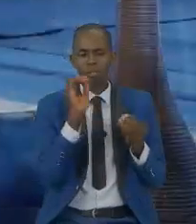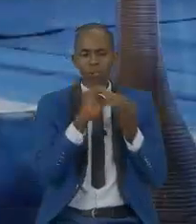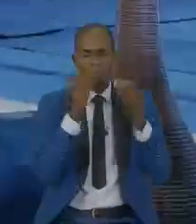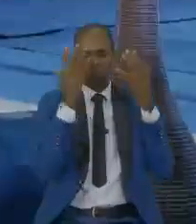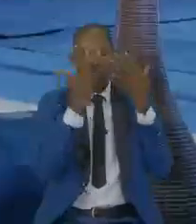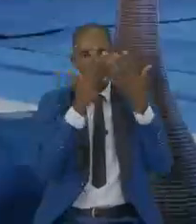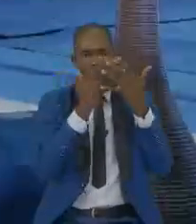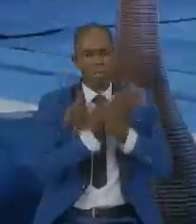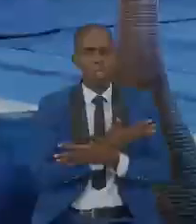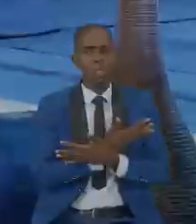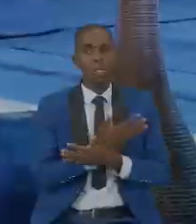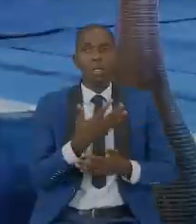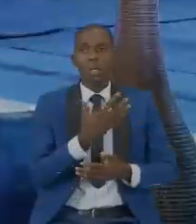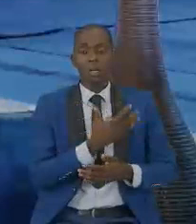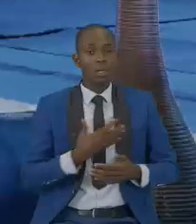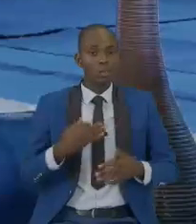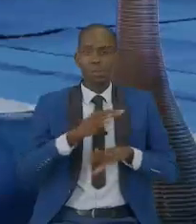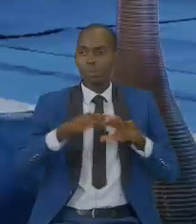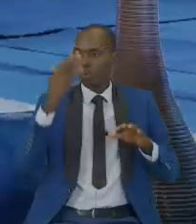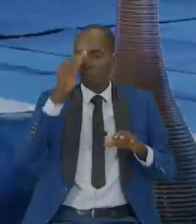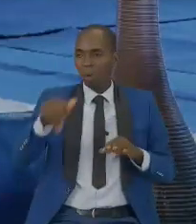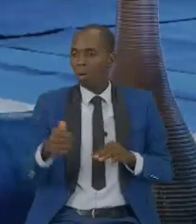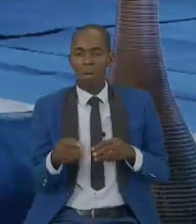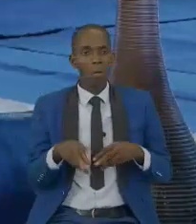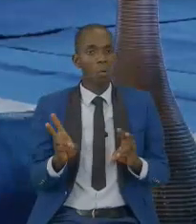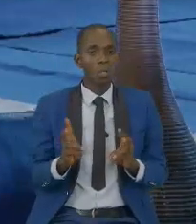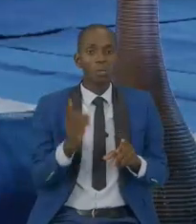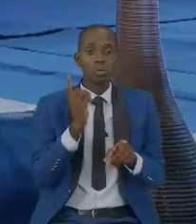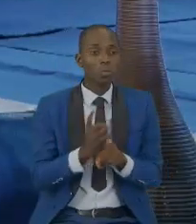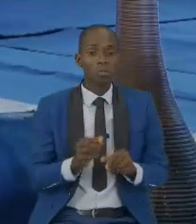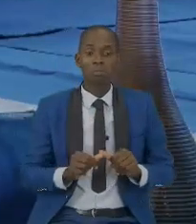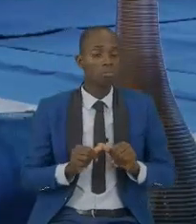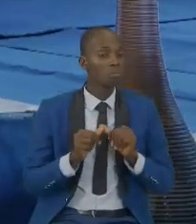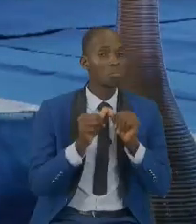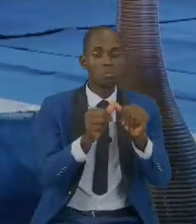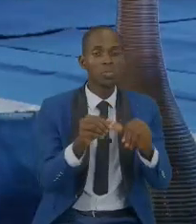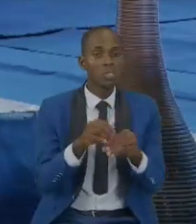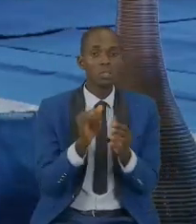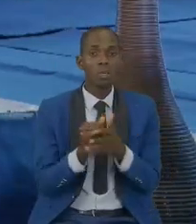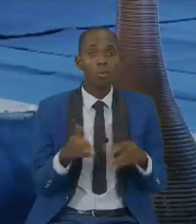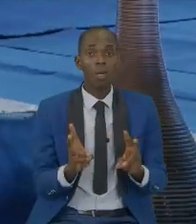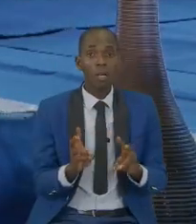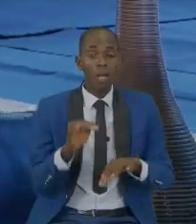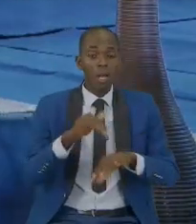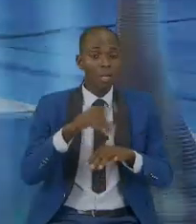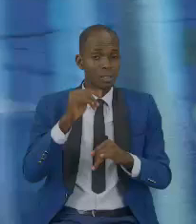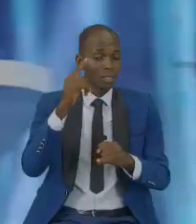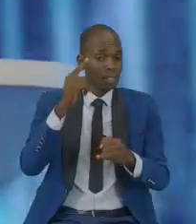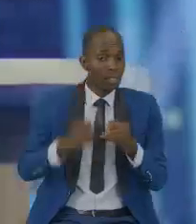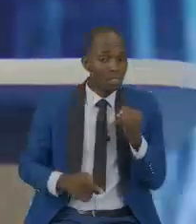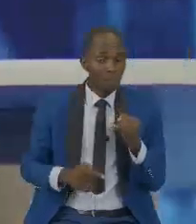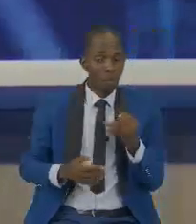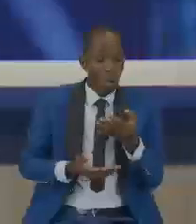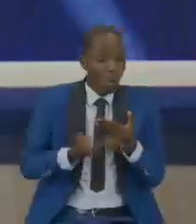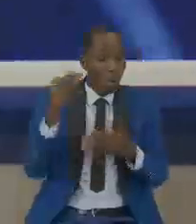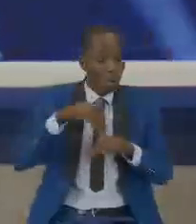and darker, and you don't know any other way, and you're living just like that? All of a sudden, a guide came